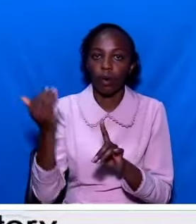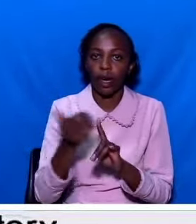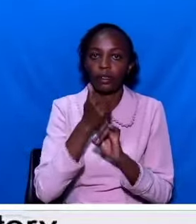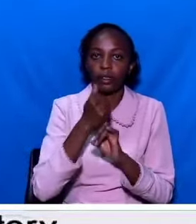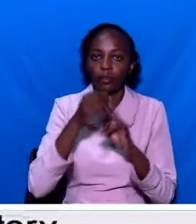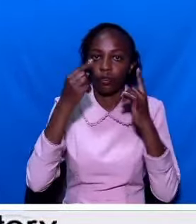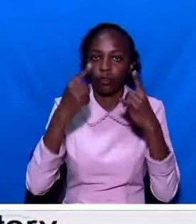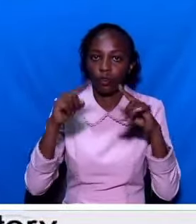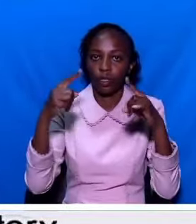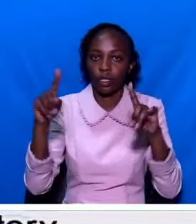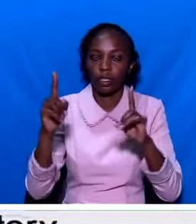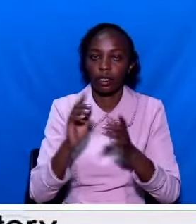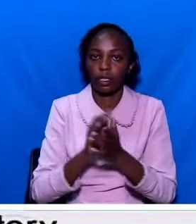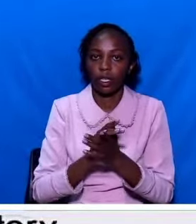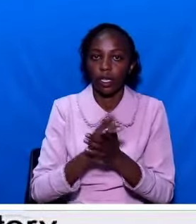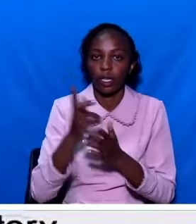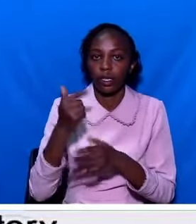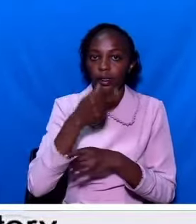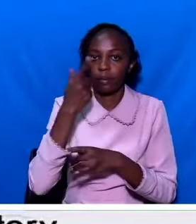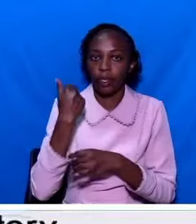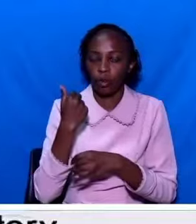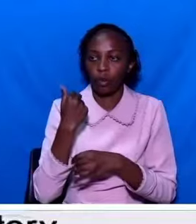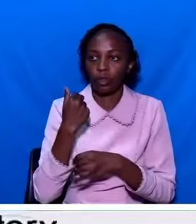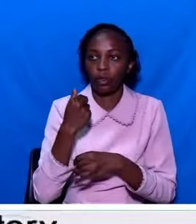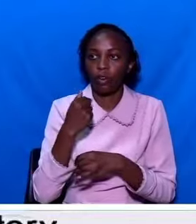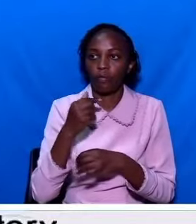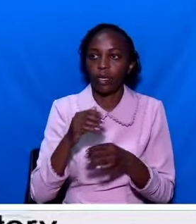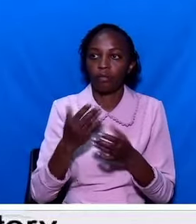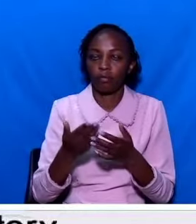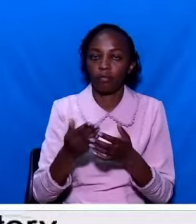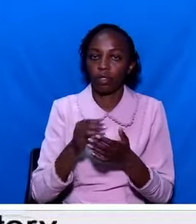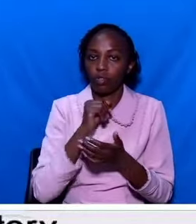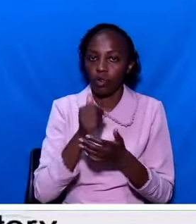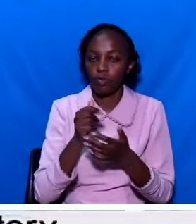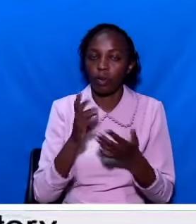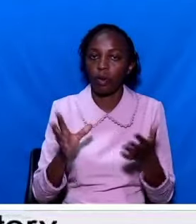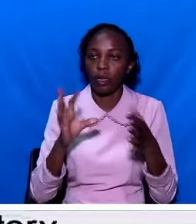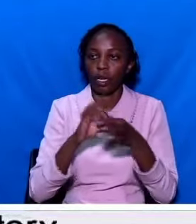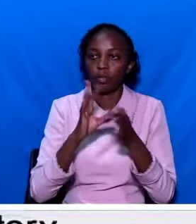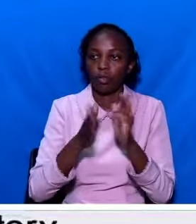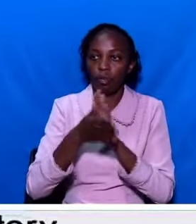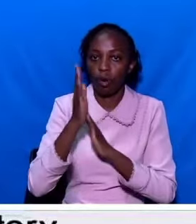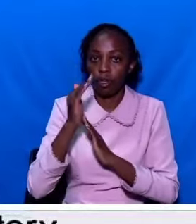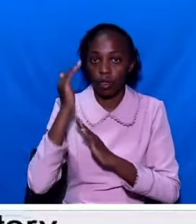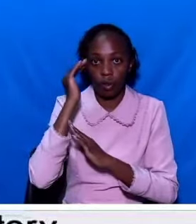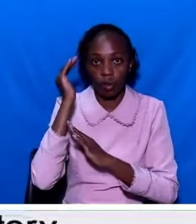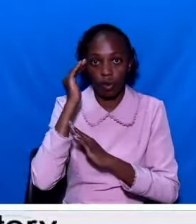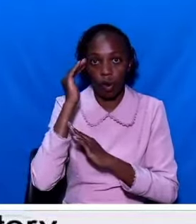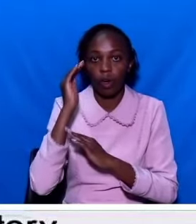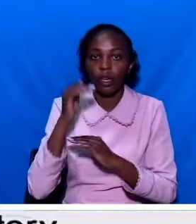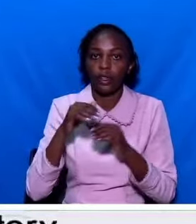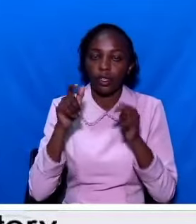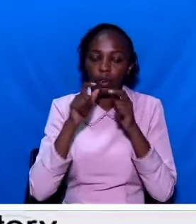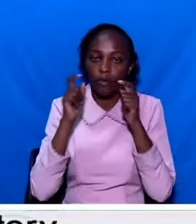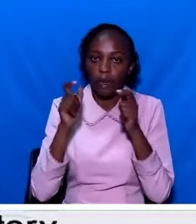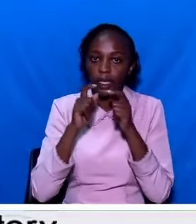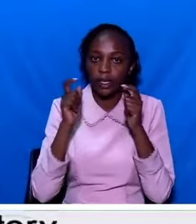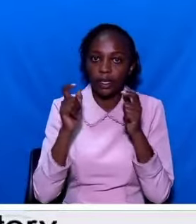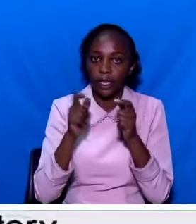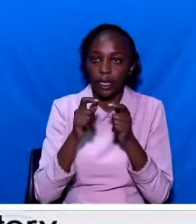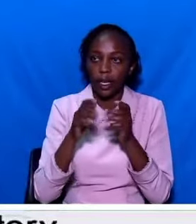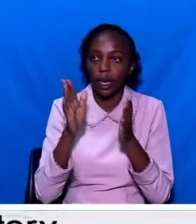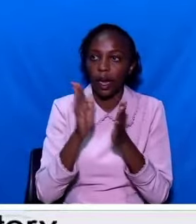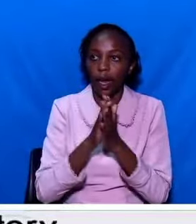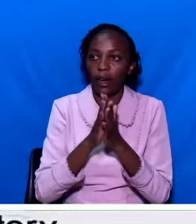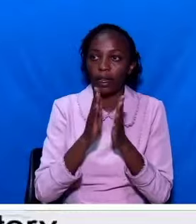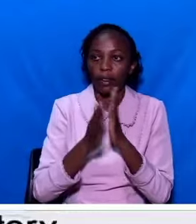because you have been out of step with God. Maybe you know deliberately you've been sinning and the face of